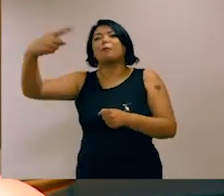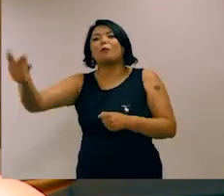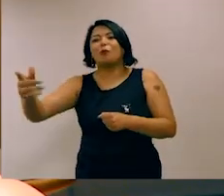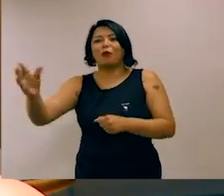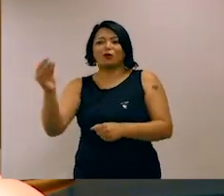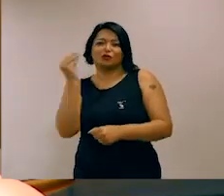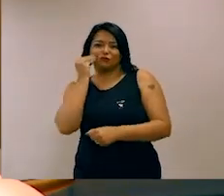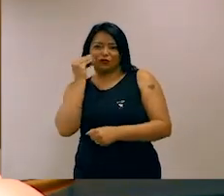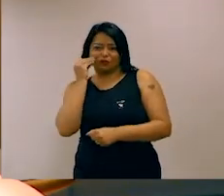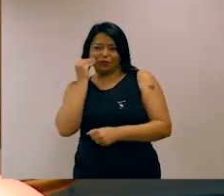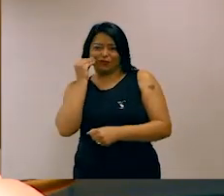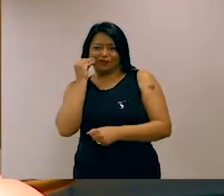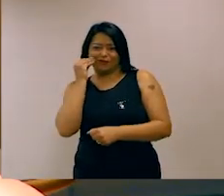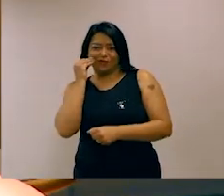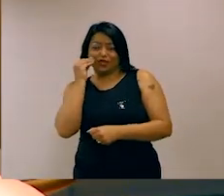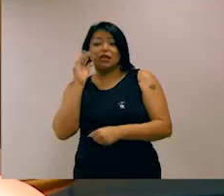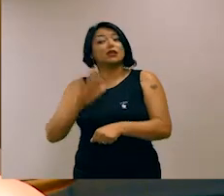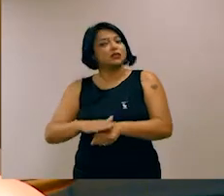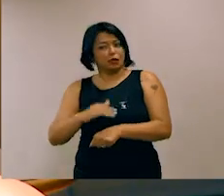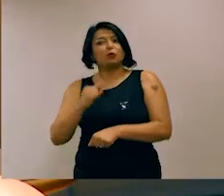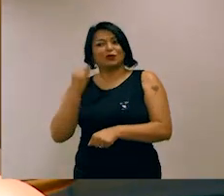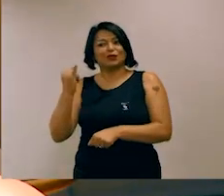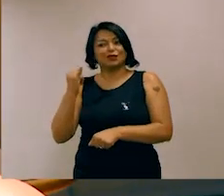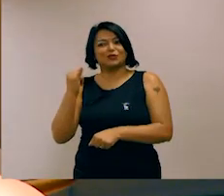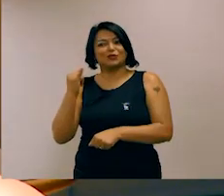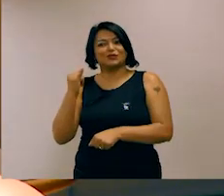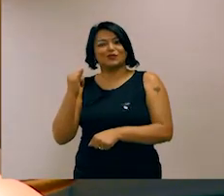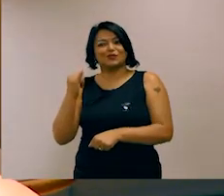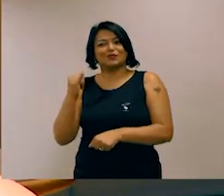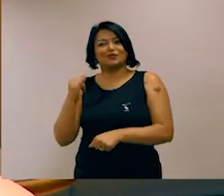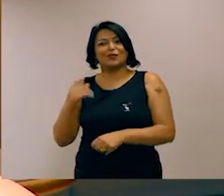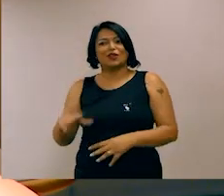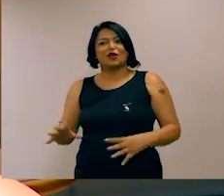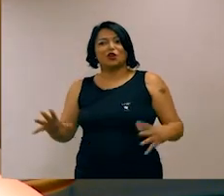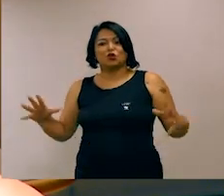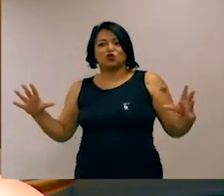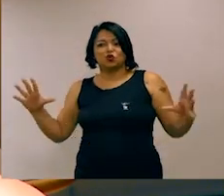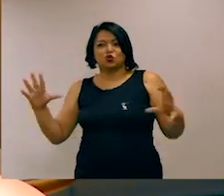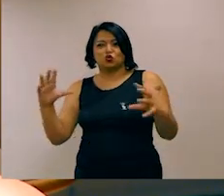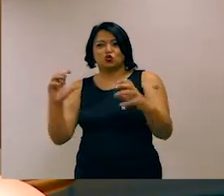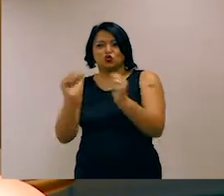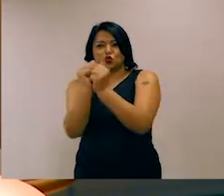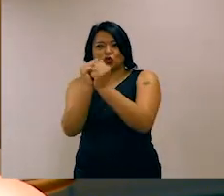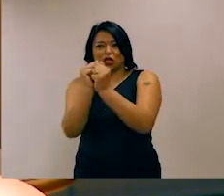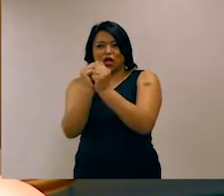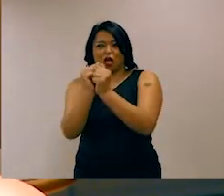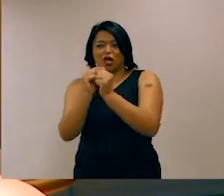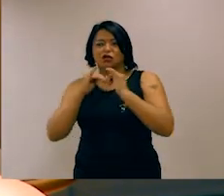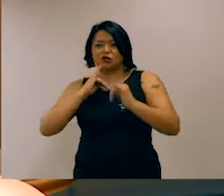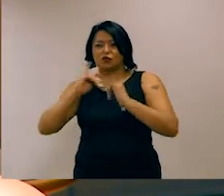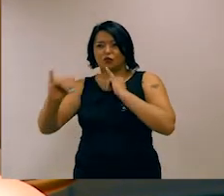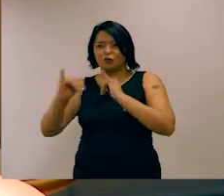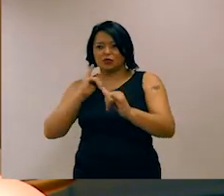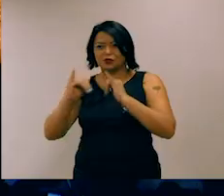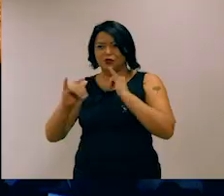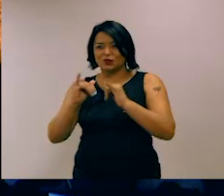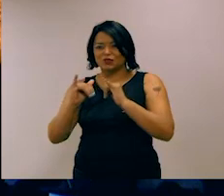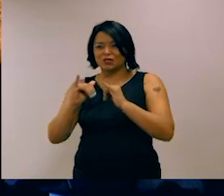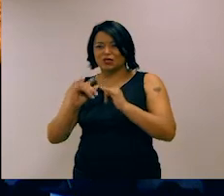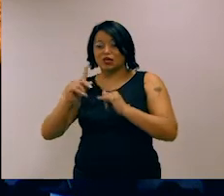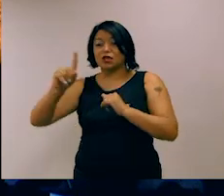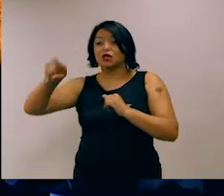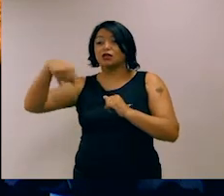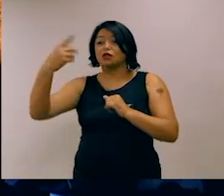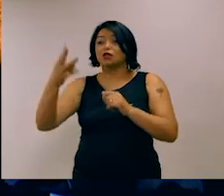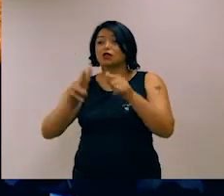measurements also after the experiment. And we did it in this experiment 3 months after it. Only we had a much smaller